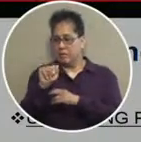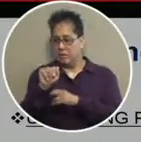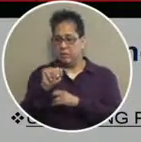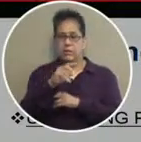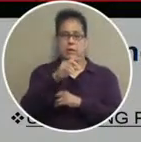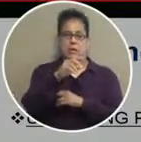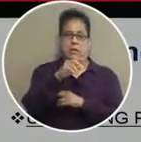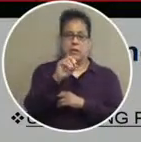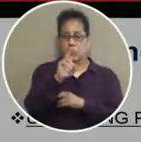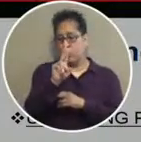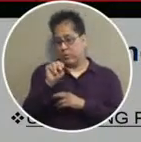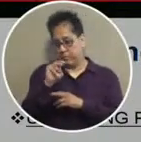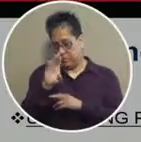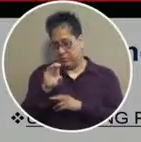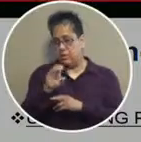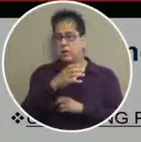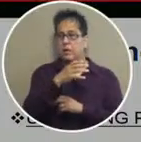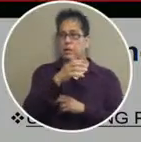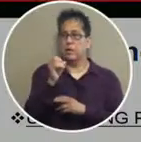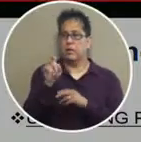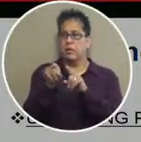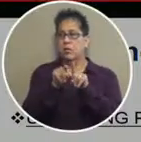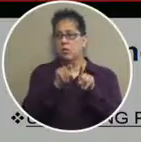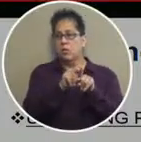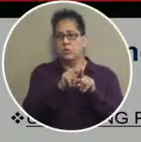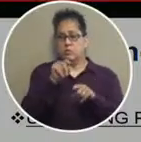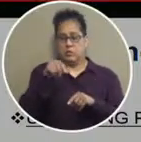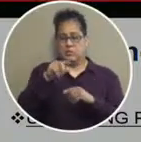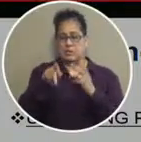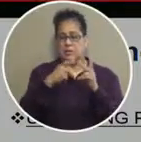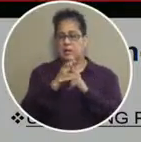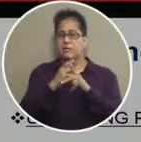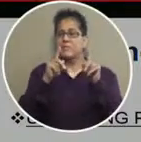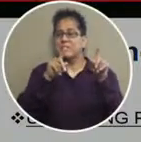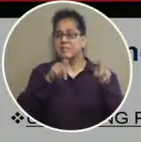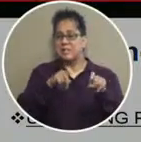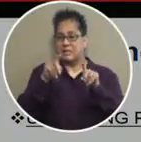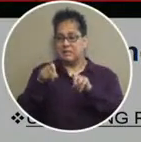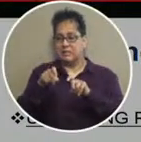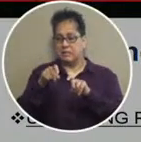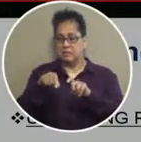with UMC. And these types of testings that we're looking